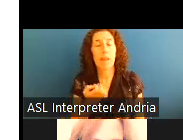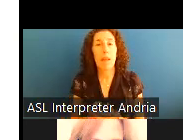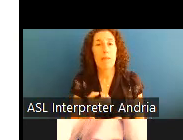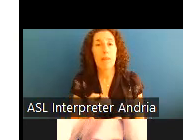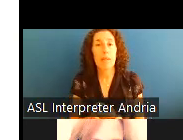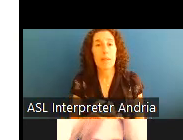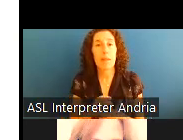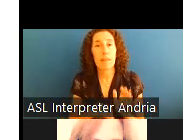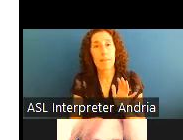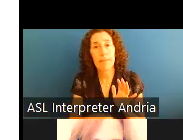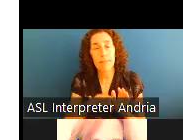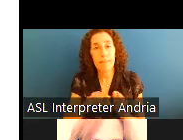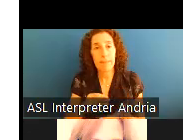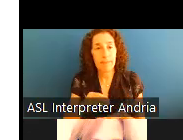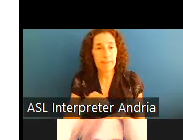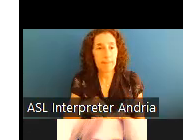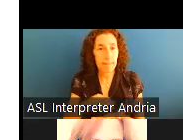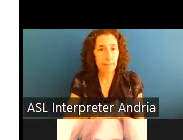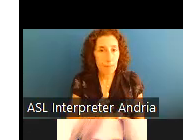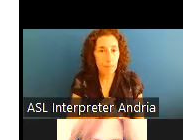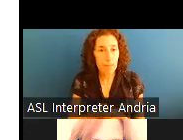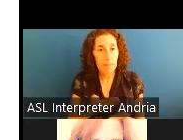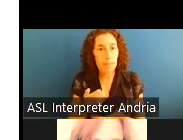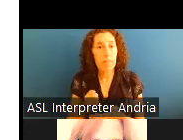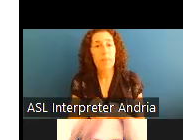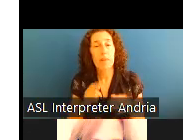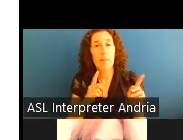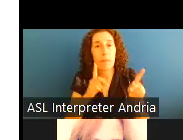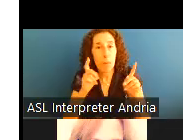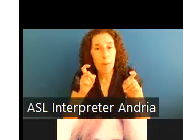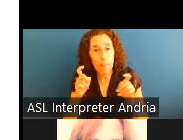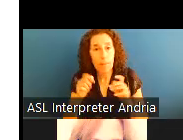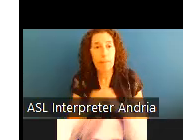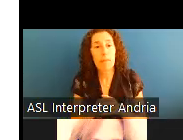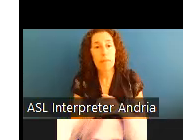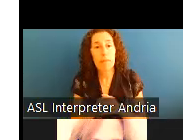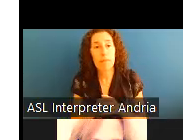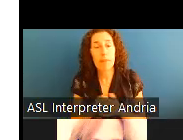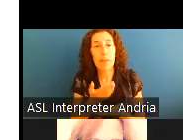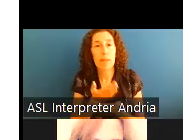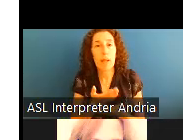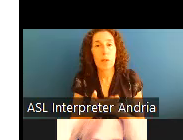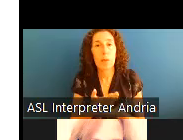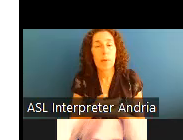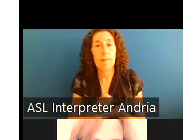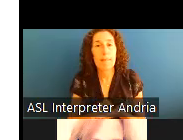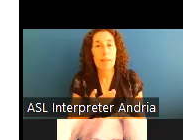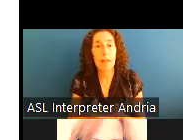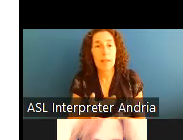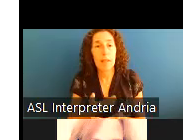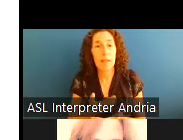findings. It's important to note that a survivor can choose not to receive any portion of the exam at any